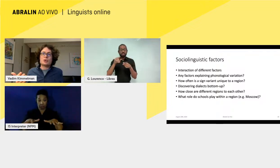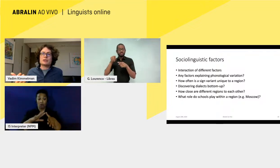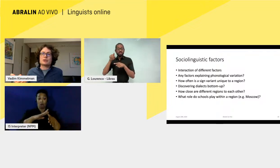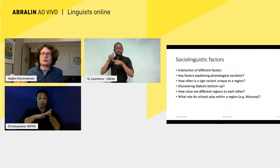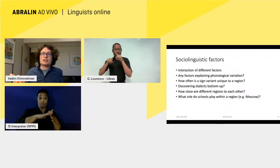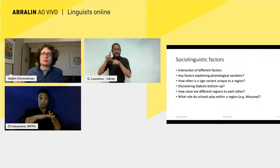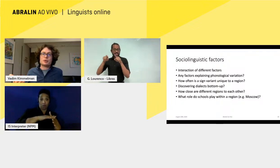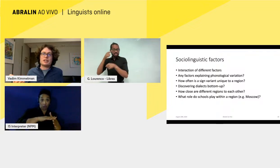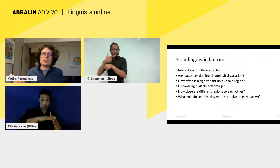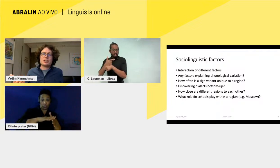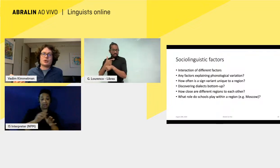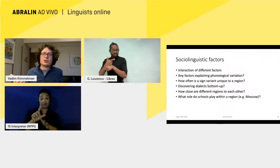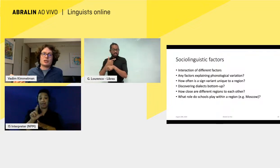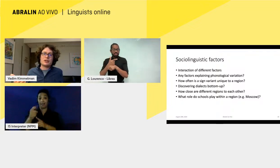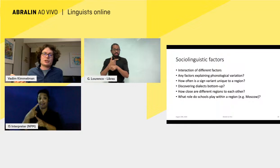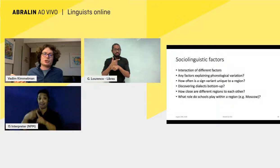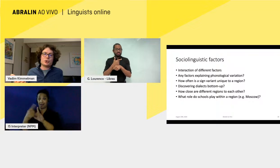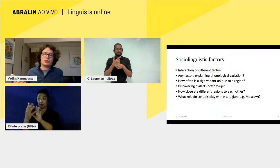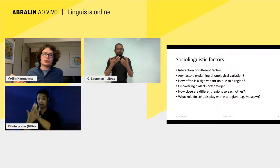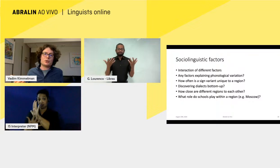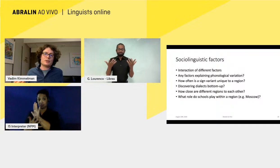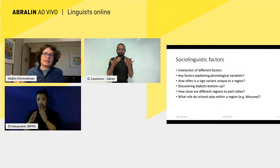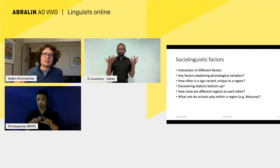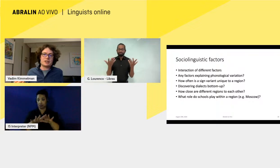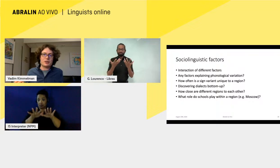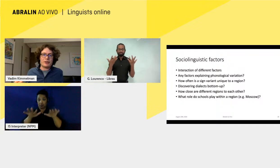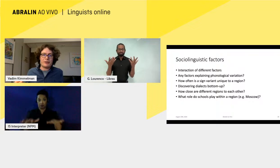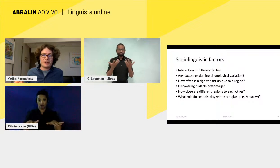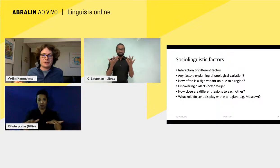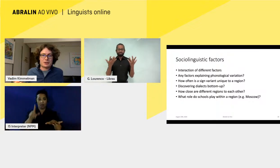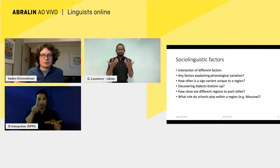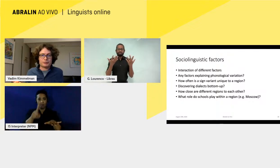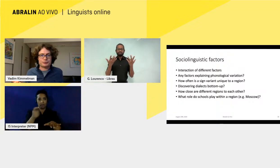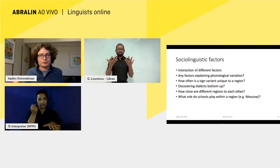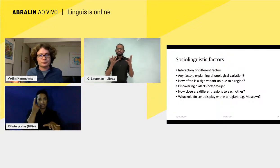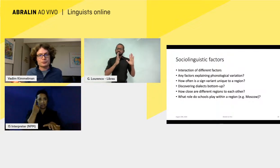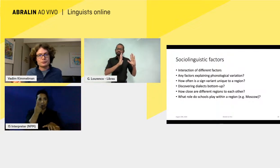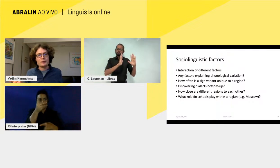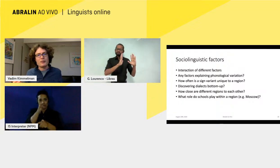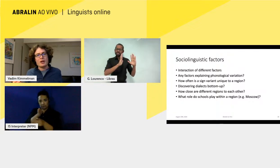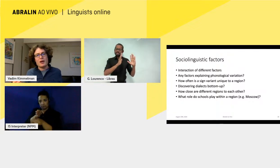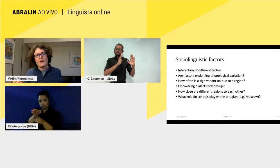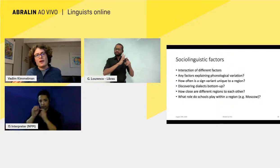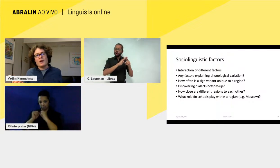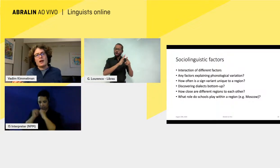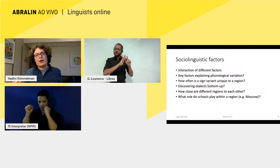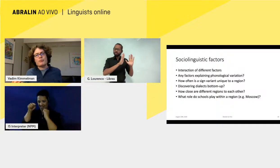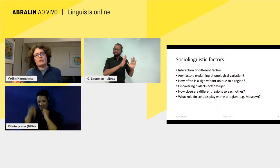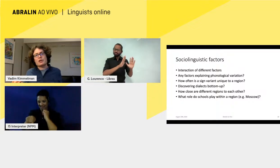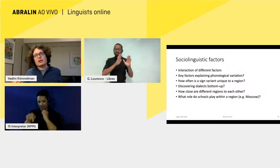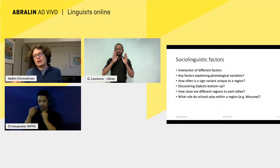and focus on explaining only the choice of lexical variants.